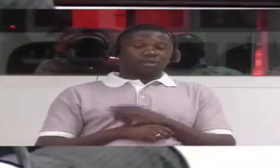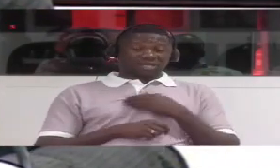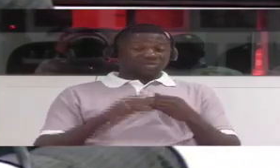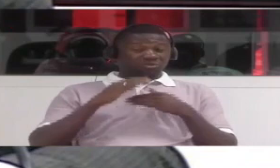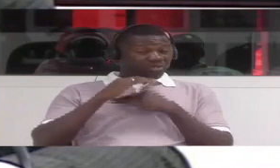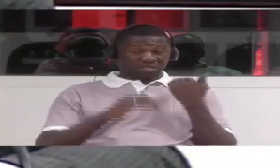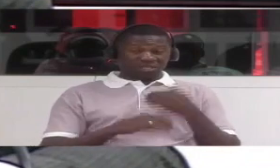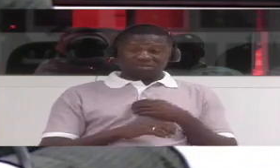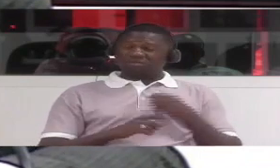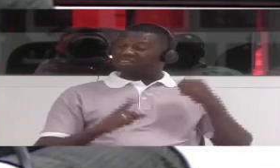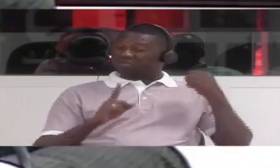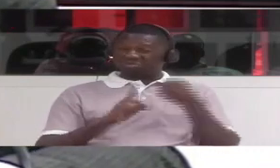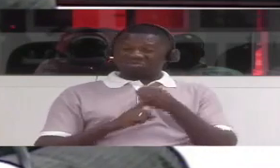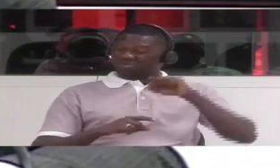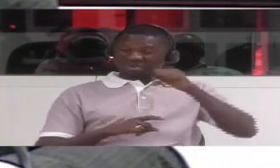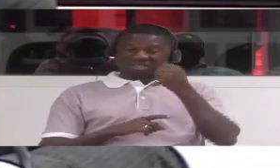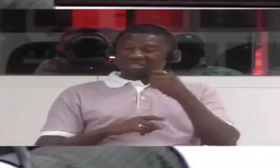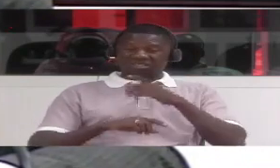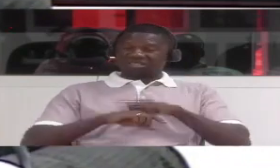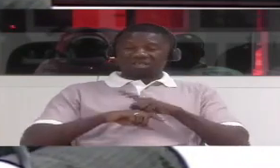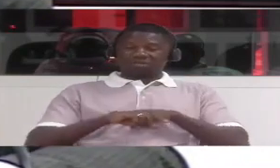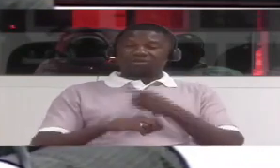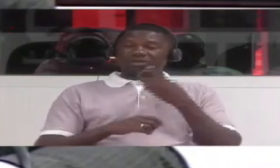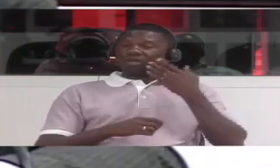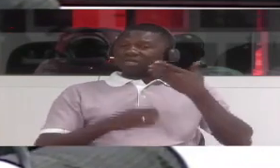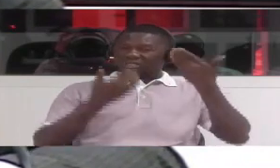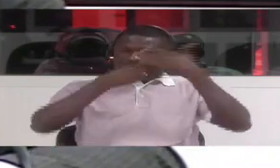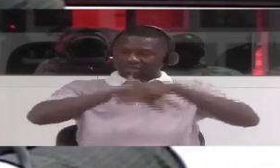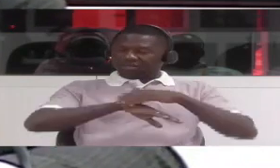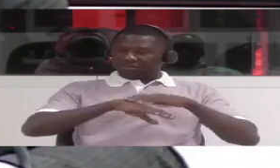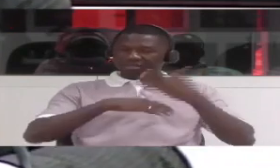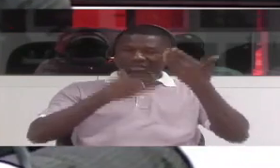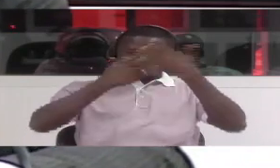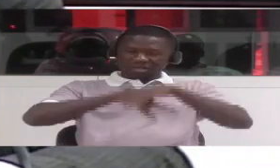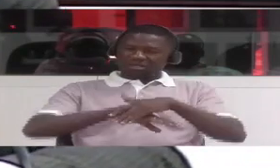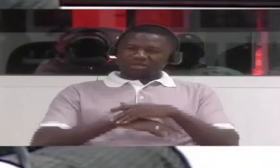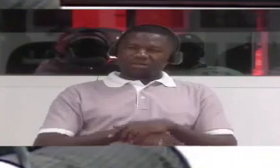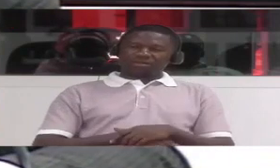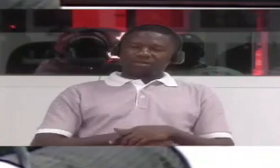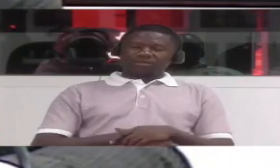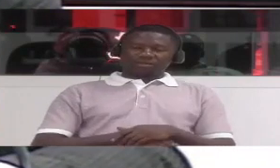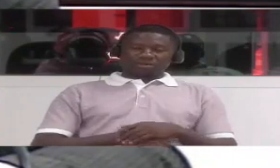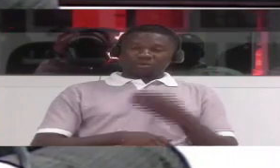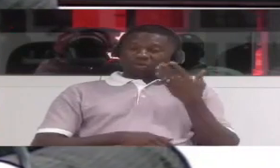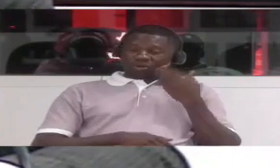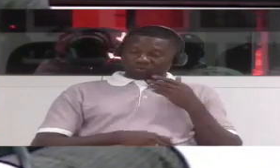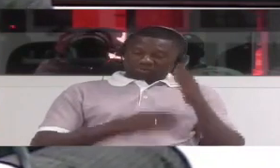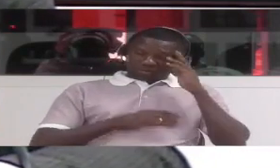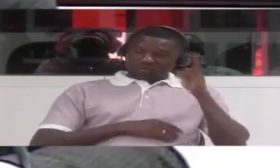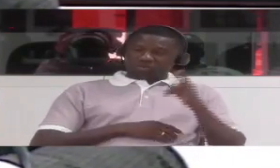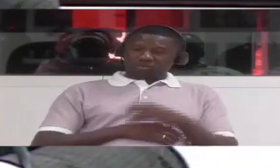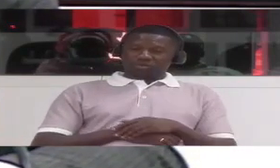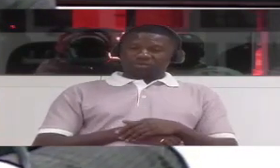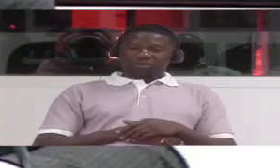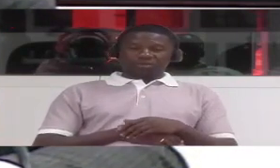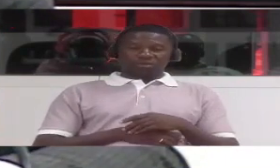brutal circumstances late in the night when he was dropping his staff. It couldn't have been anybody else there. It couldn't have been any other group. No group was in this